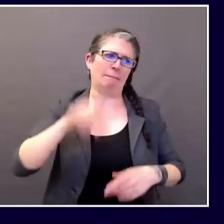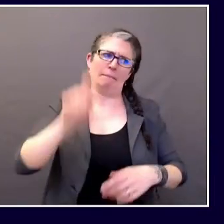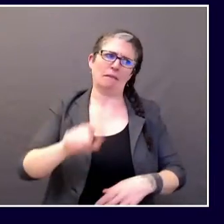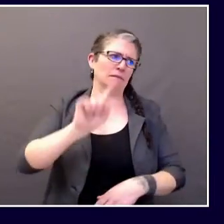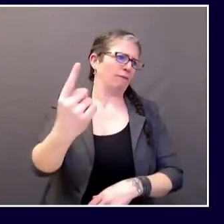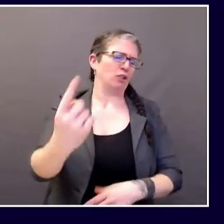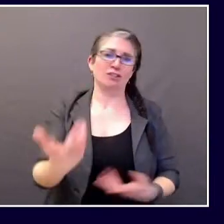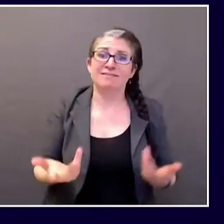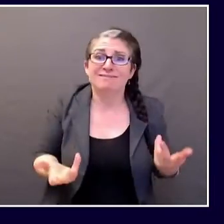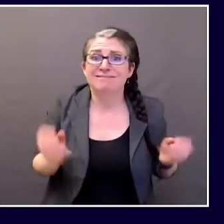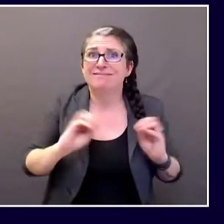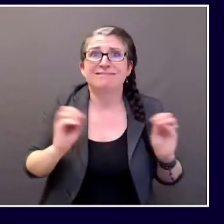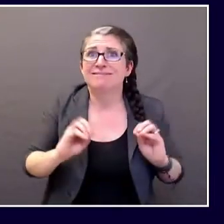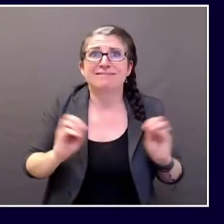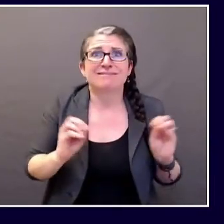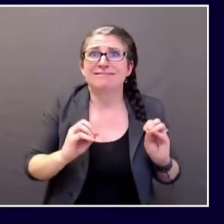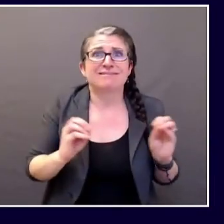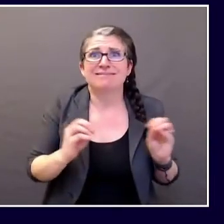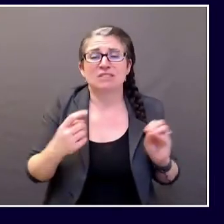are likely to die.